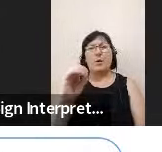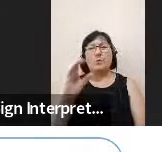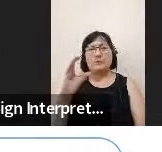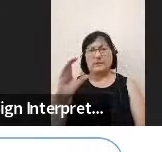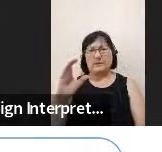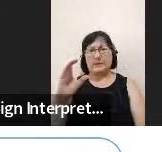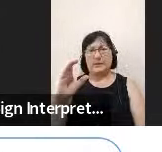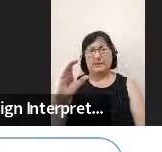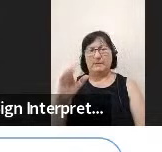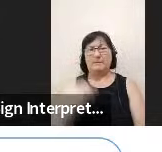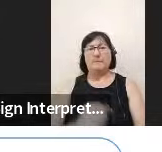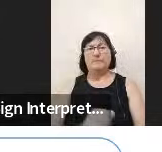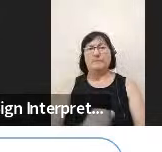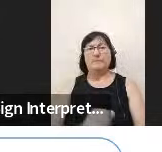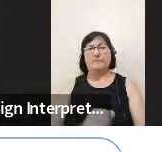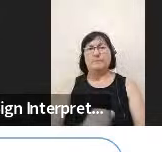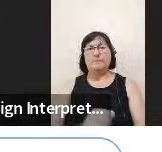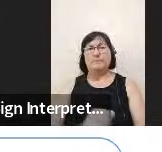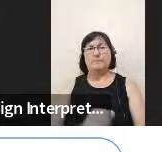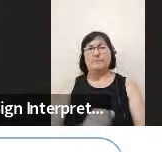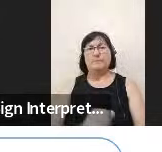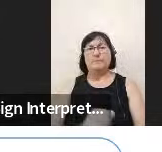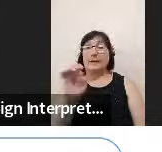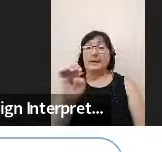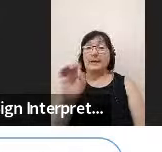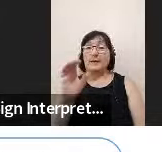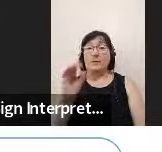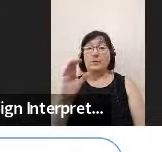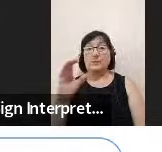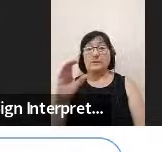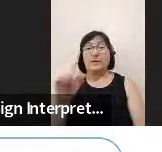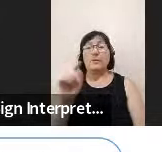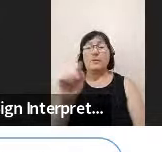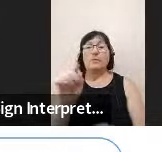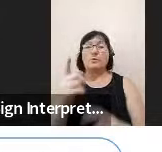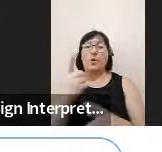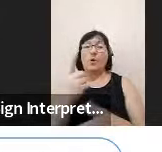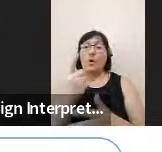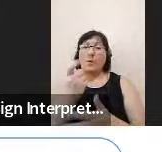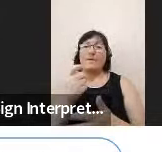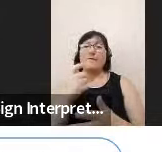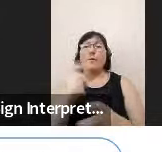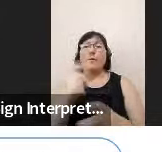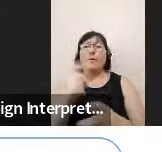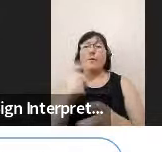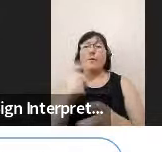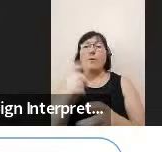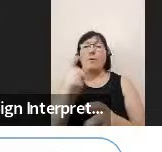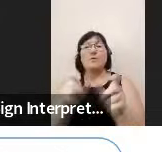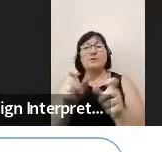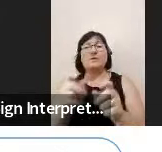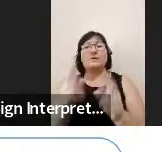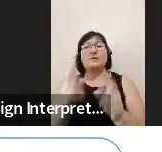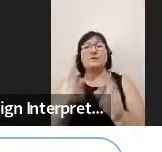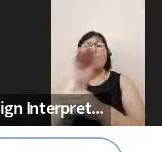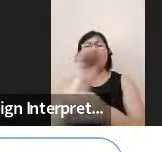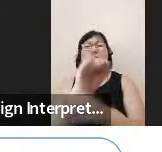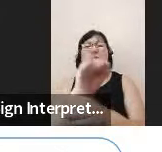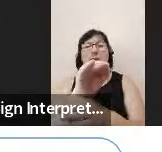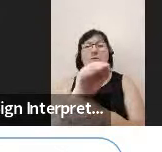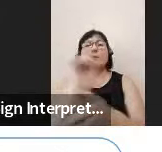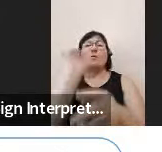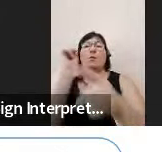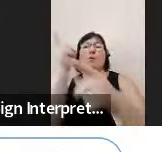AEOC was only for importers and exporters. Then the AEOS includes the whole value